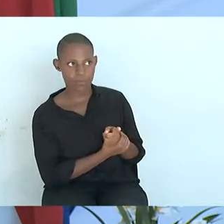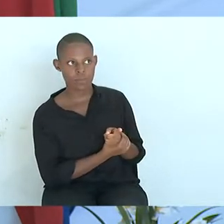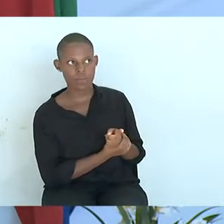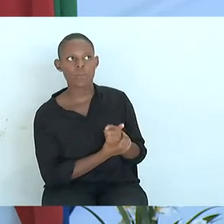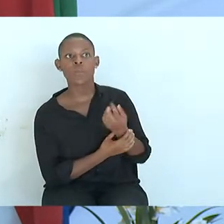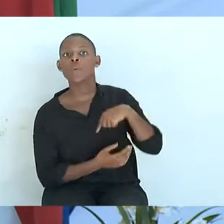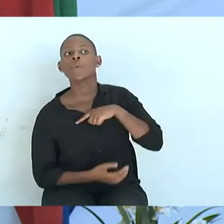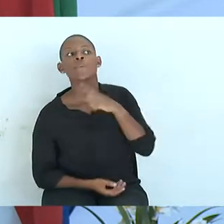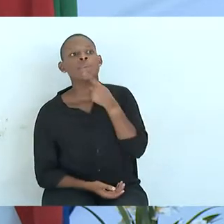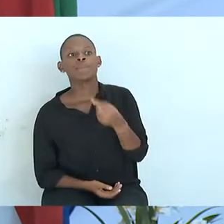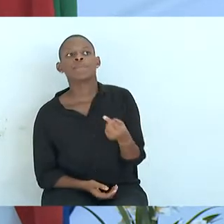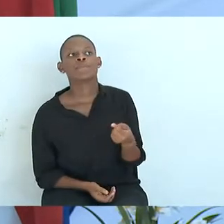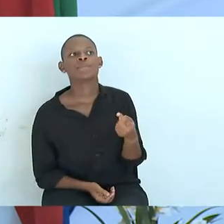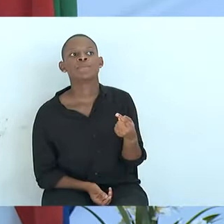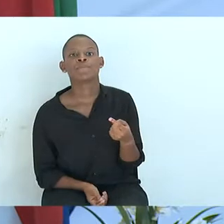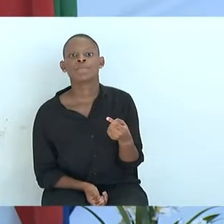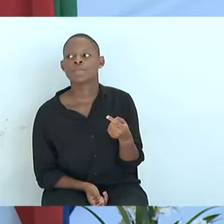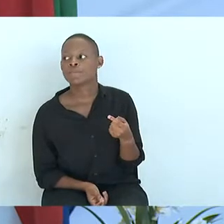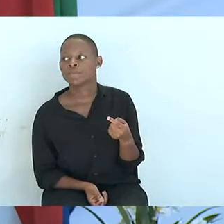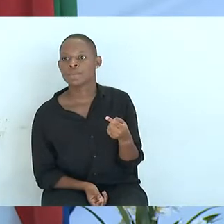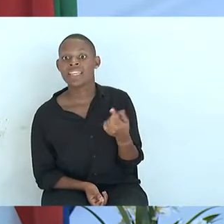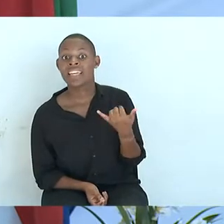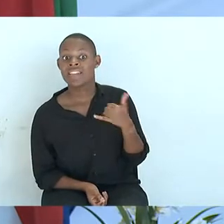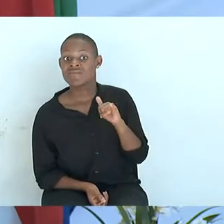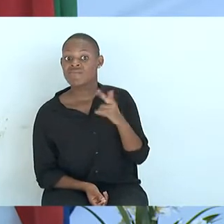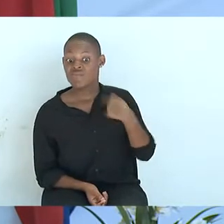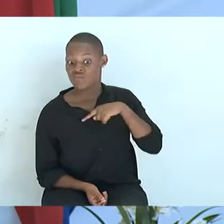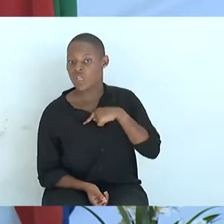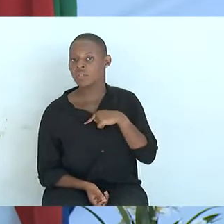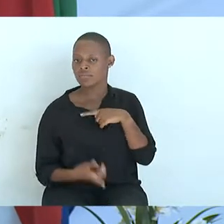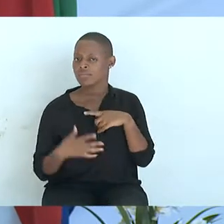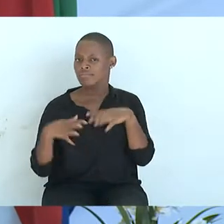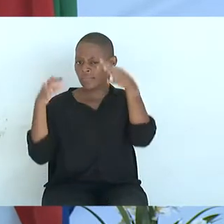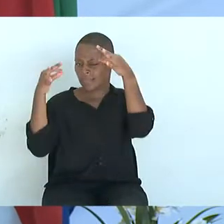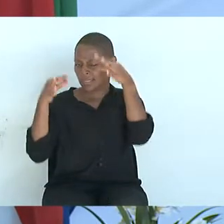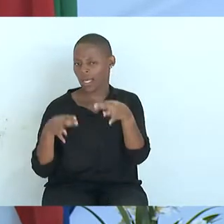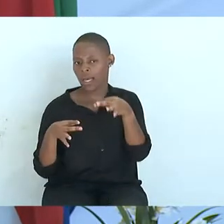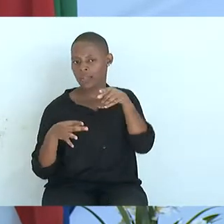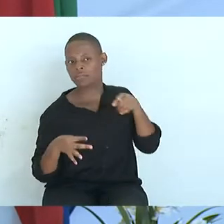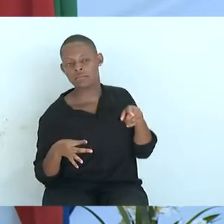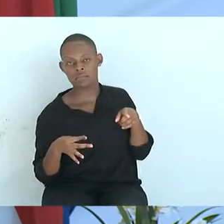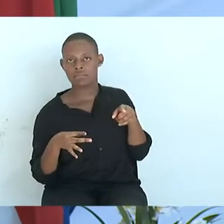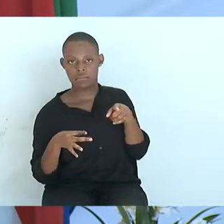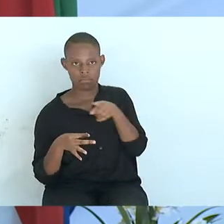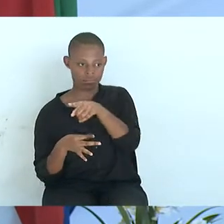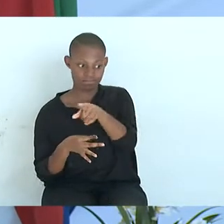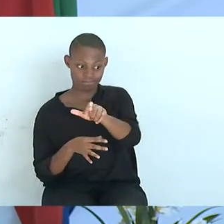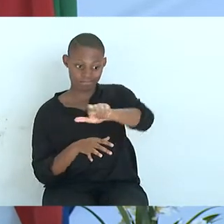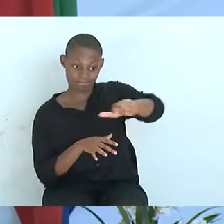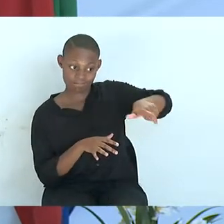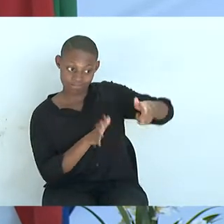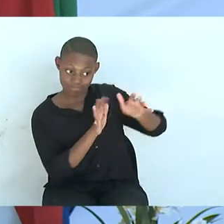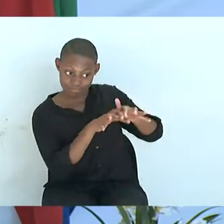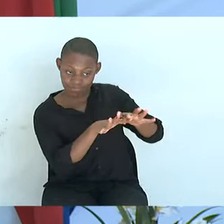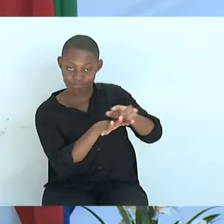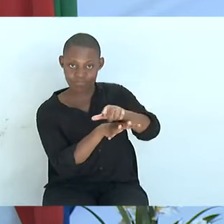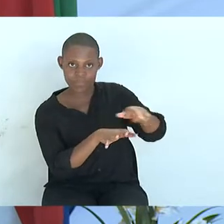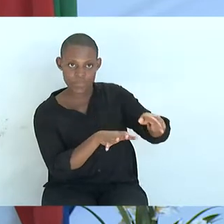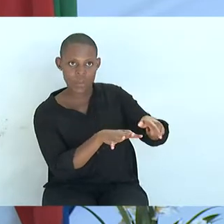saying, if we do that, the impact we want to see, one, we want to see